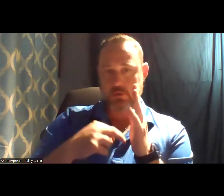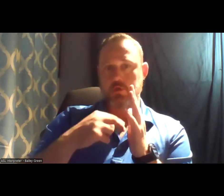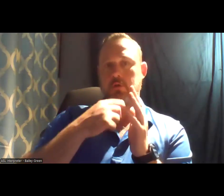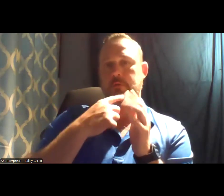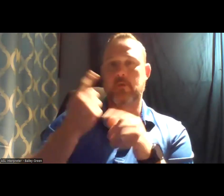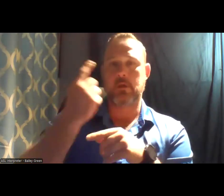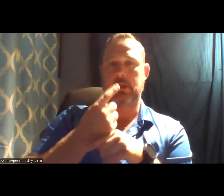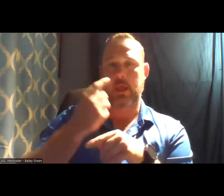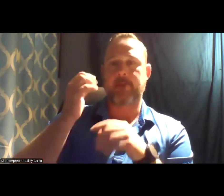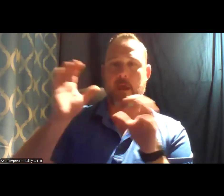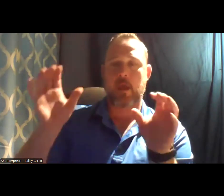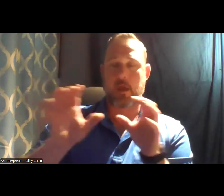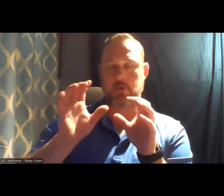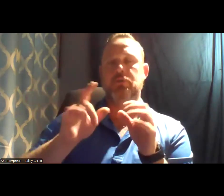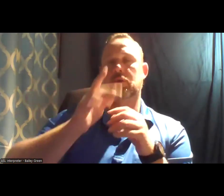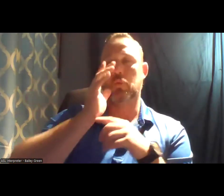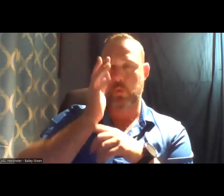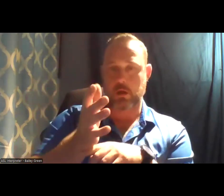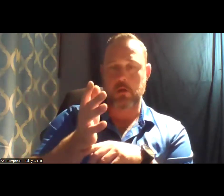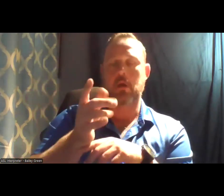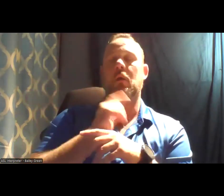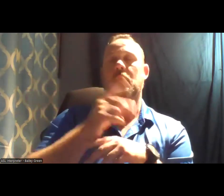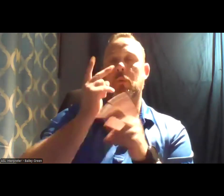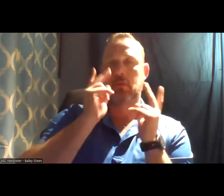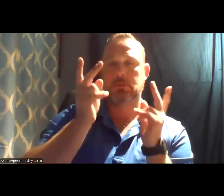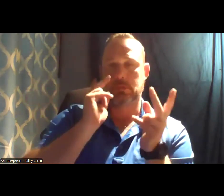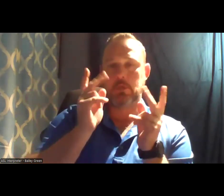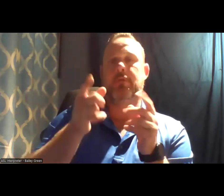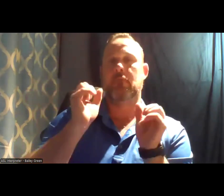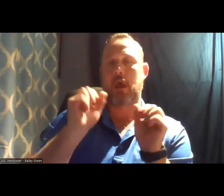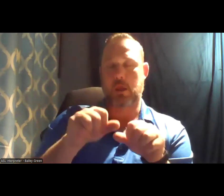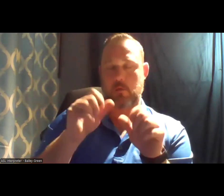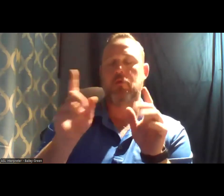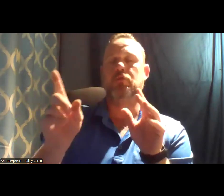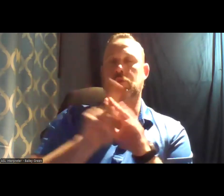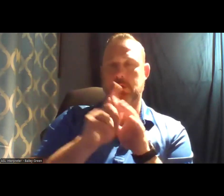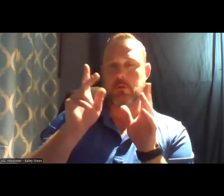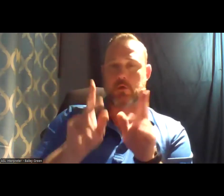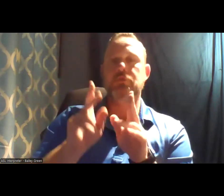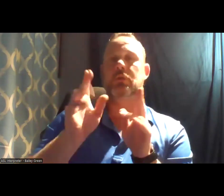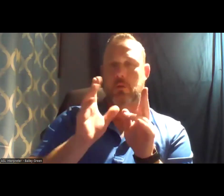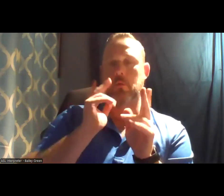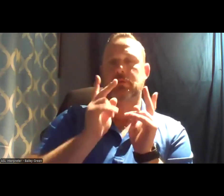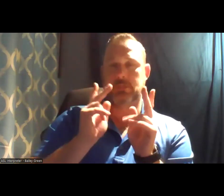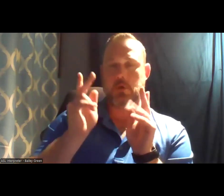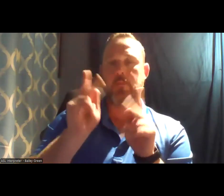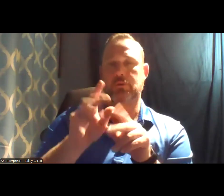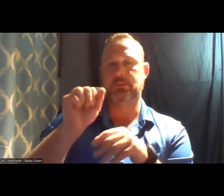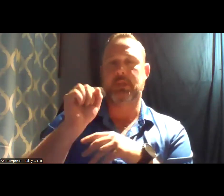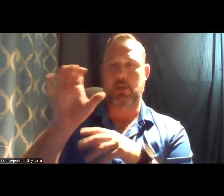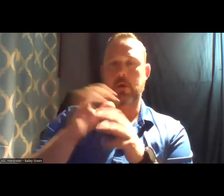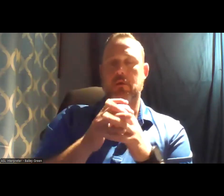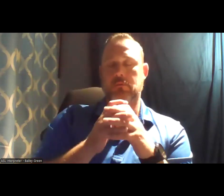Day of Action, that you will, and that we will see you, if you're able to be in person, that we'll see you in person in